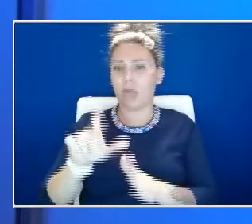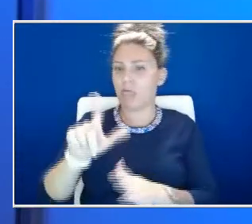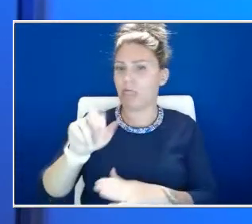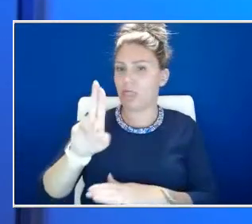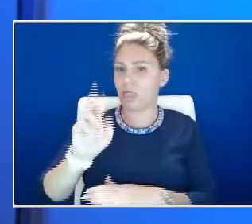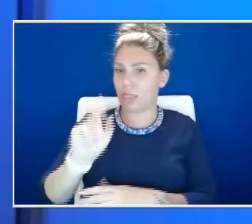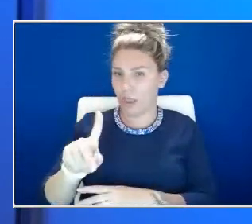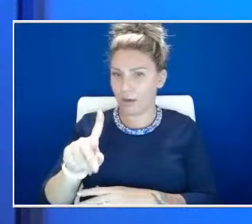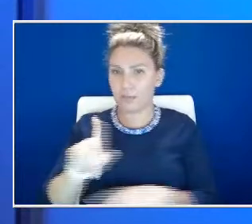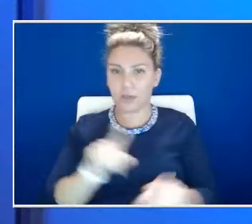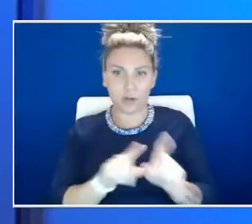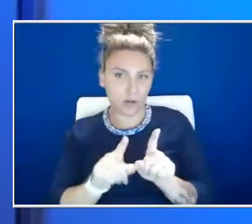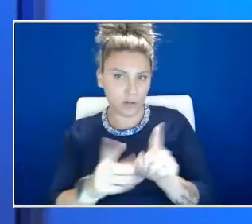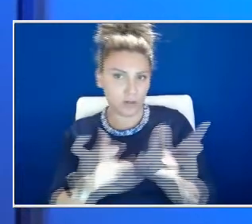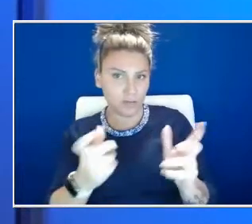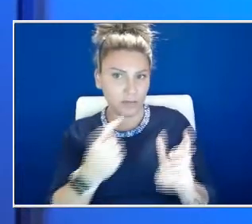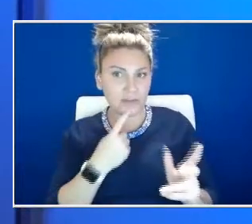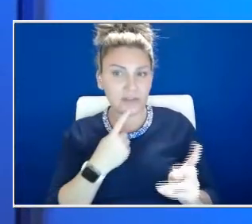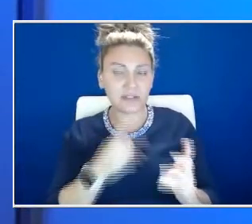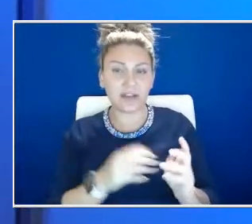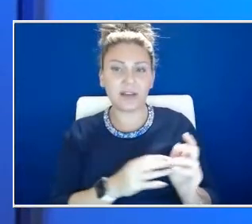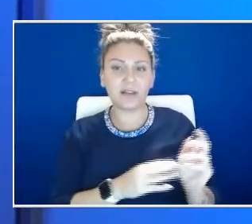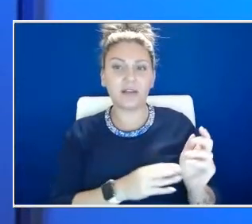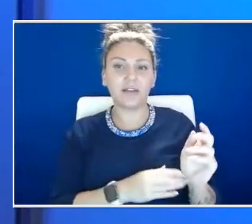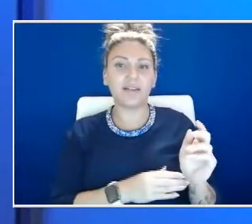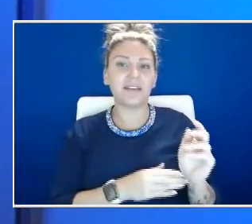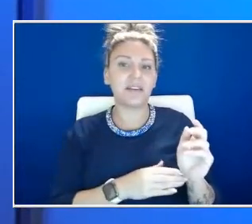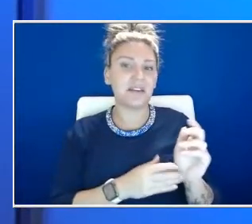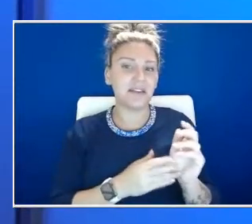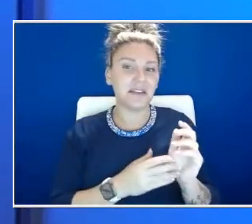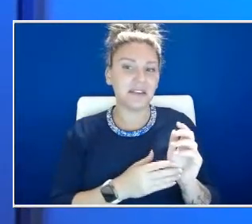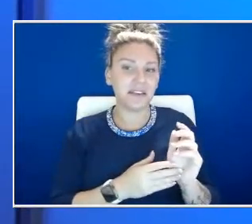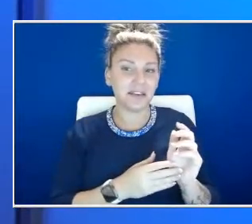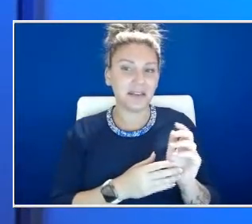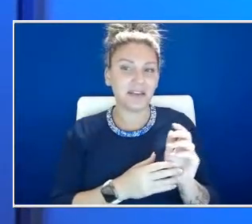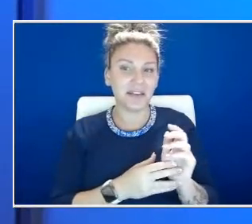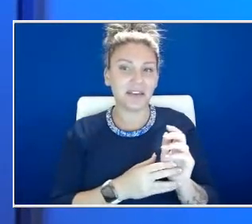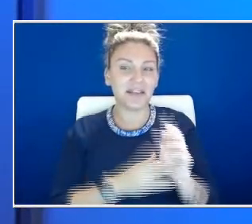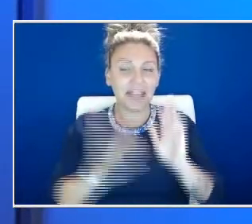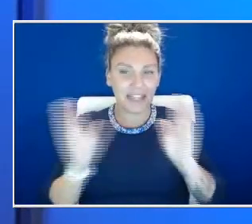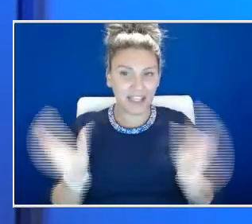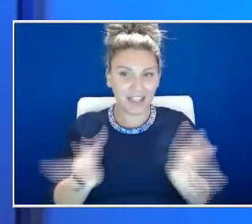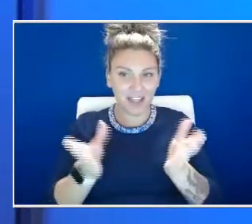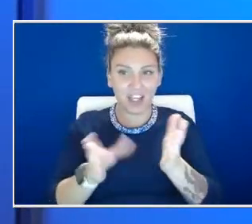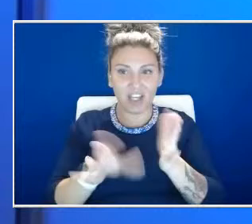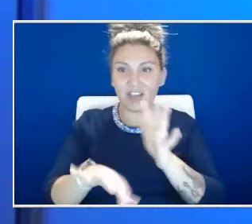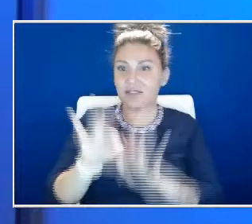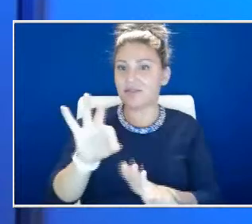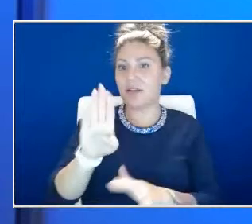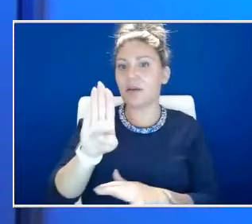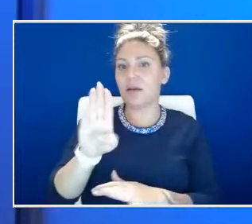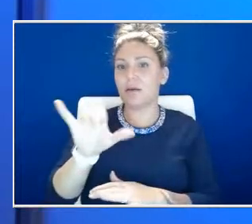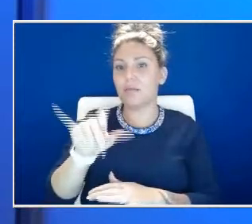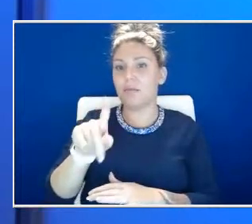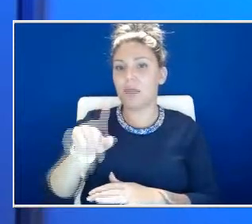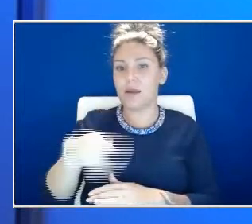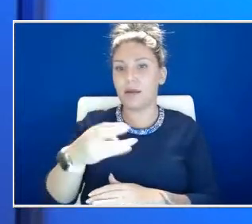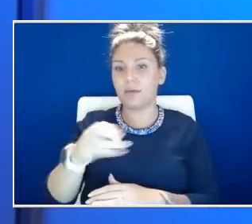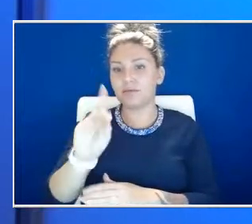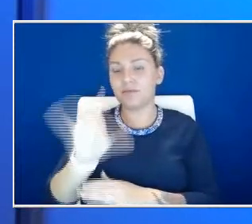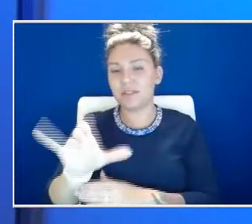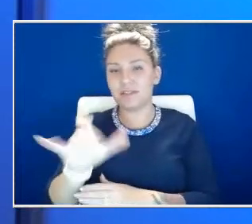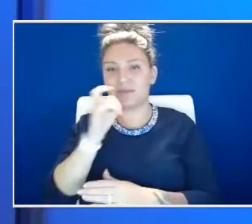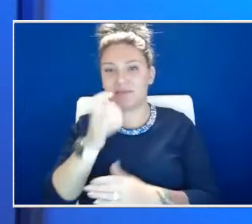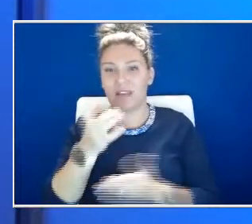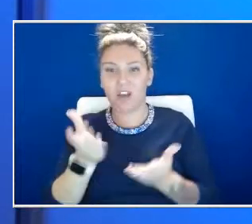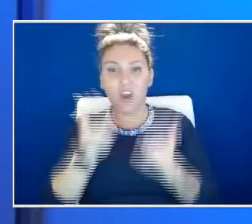also I want to say push for a biopsy, because I was not offered that, and